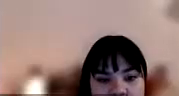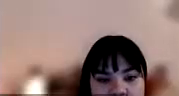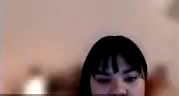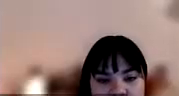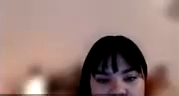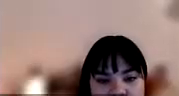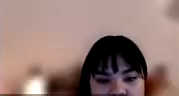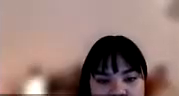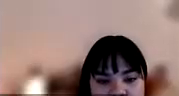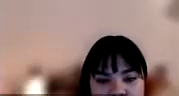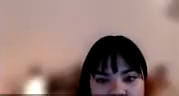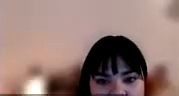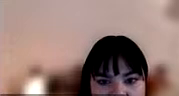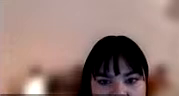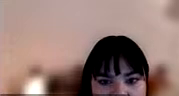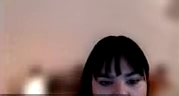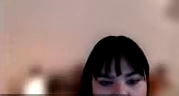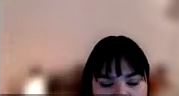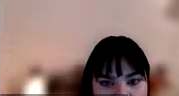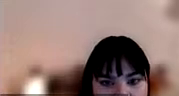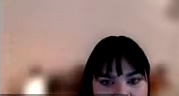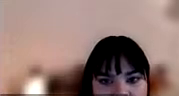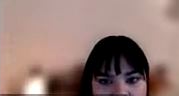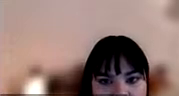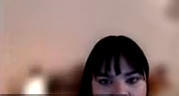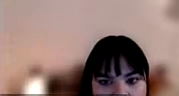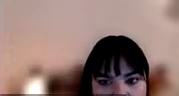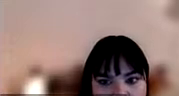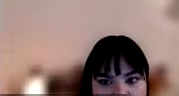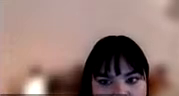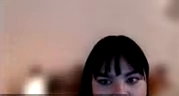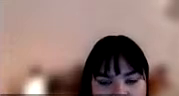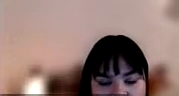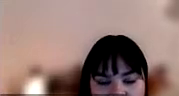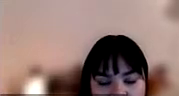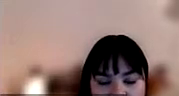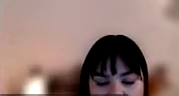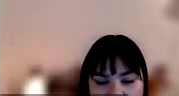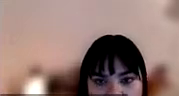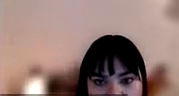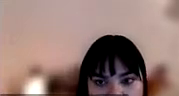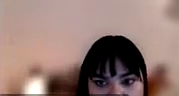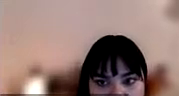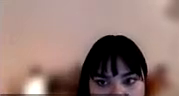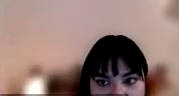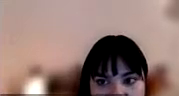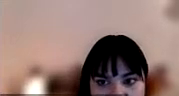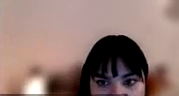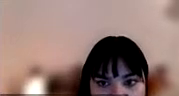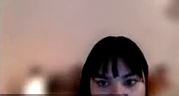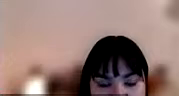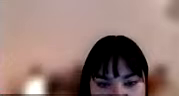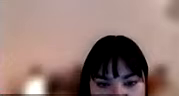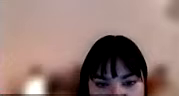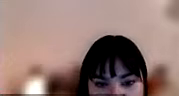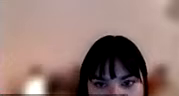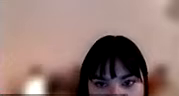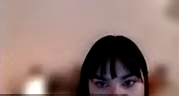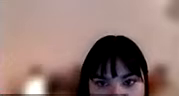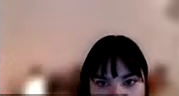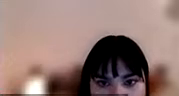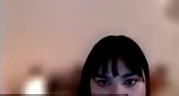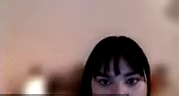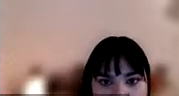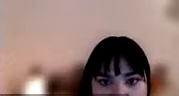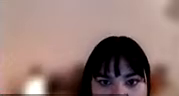Thanks for answering those questions, Todd. There's a couple more in the chat, and I think you addressed a little bit on some of these, but I'll ask them anyway